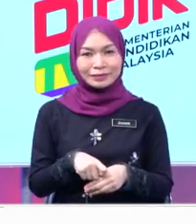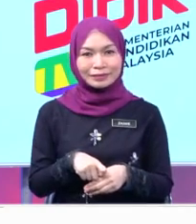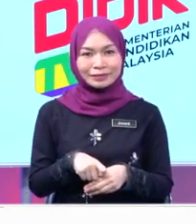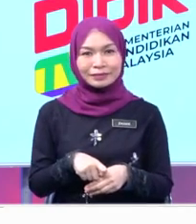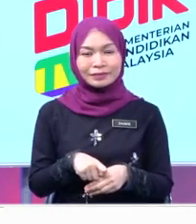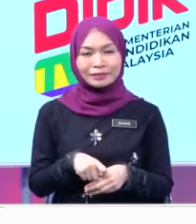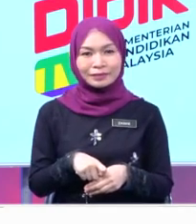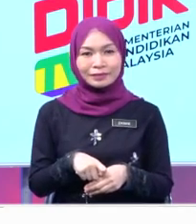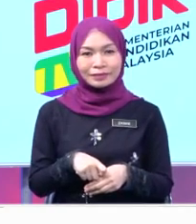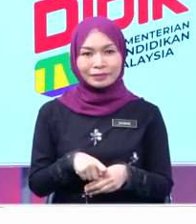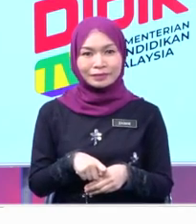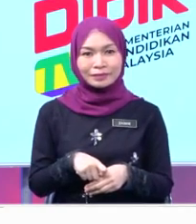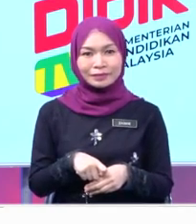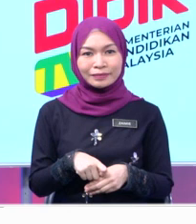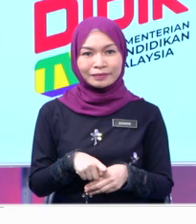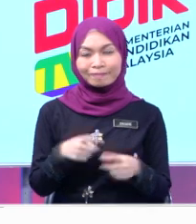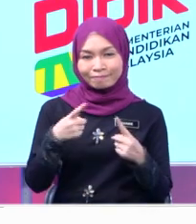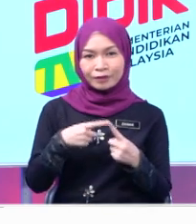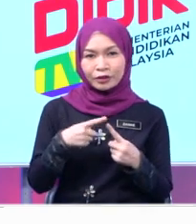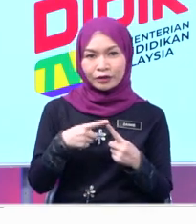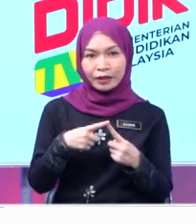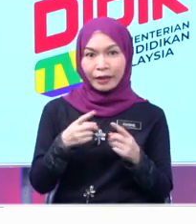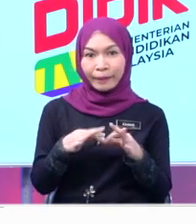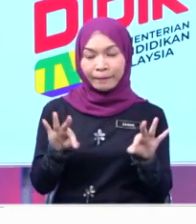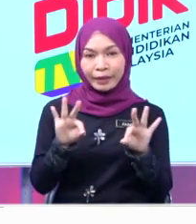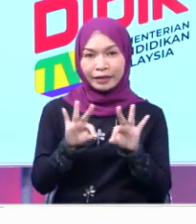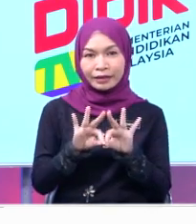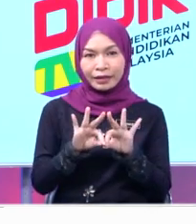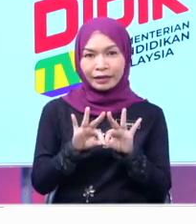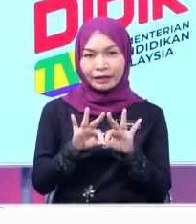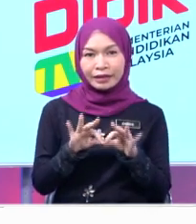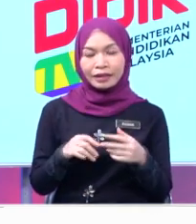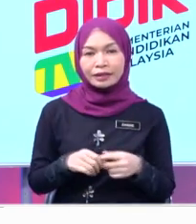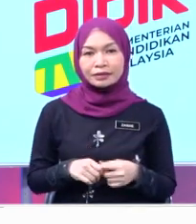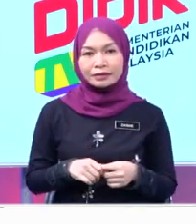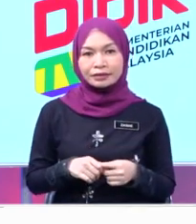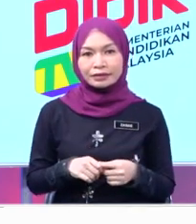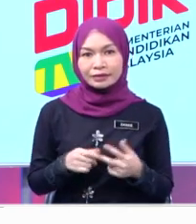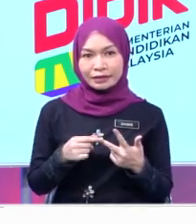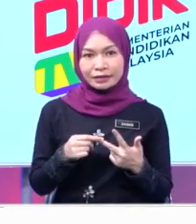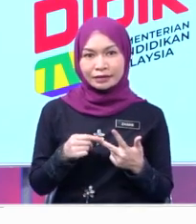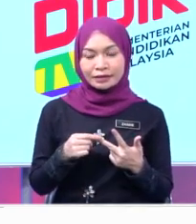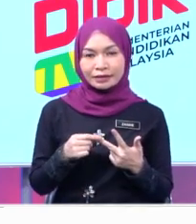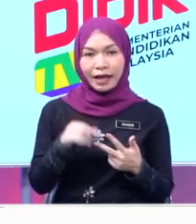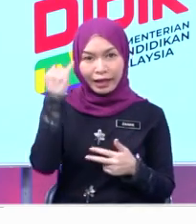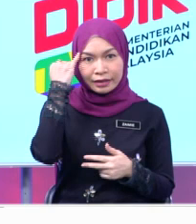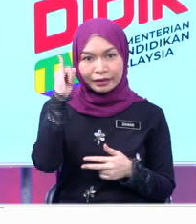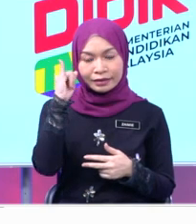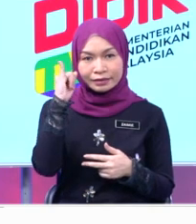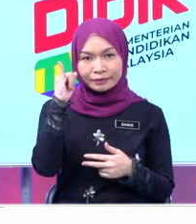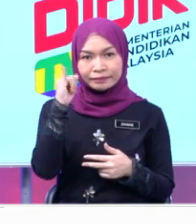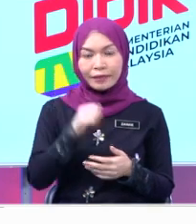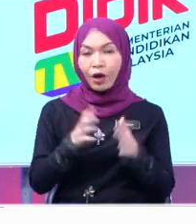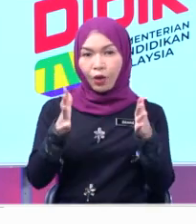correct. The main points that writer makes as a third idea. And in which paragraph does the writer